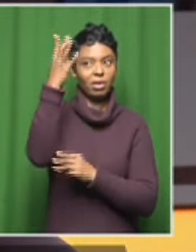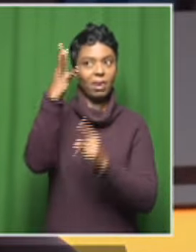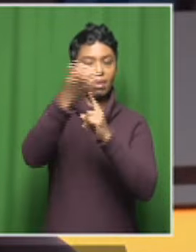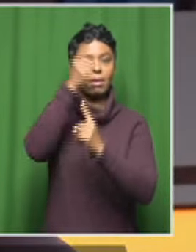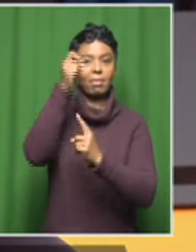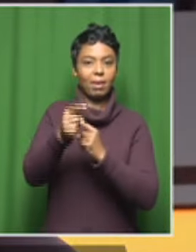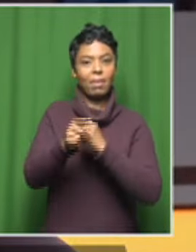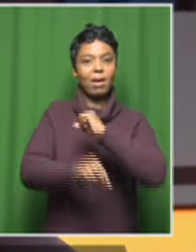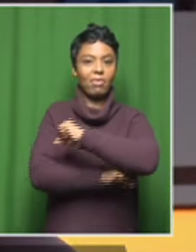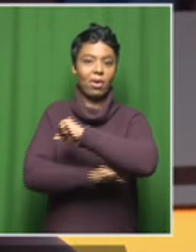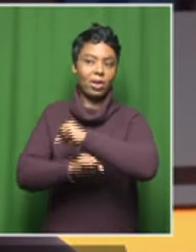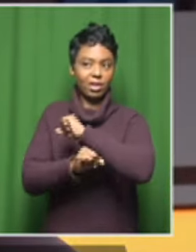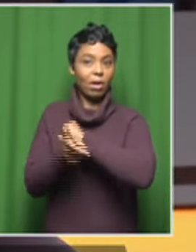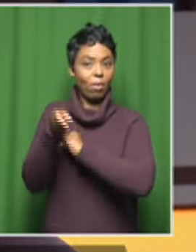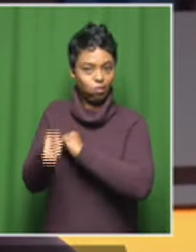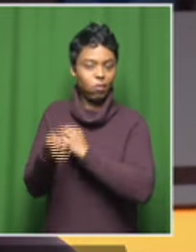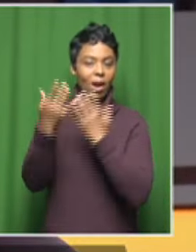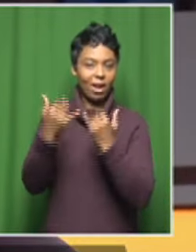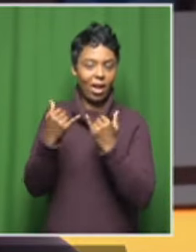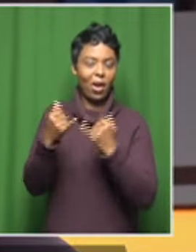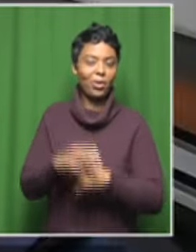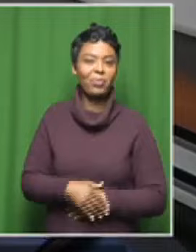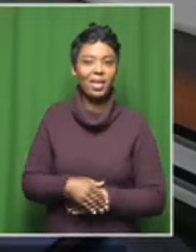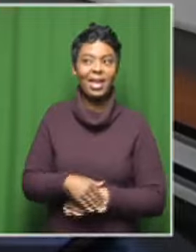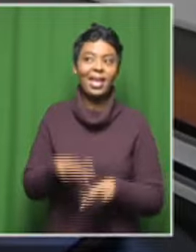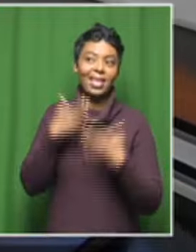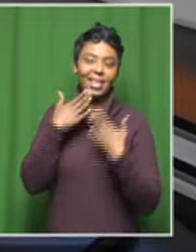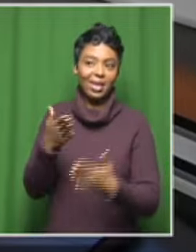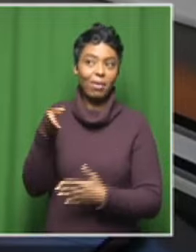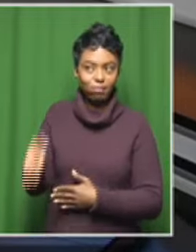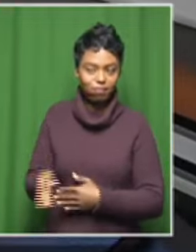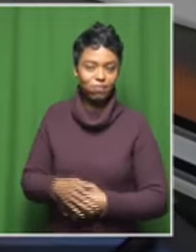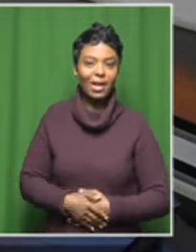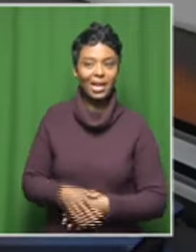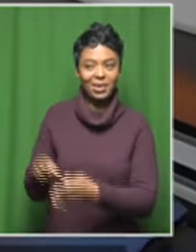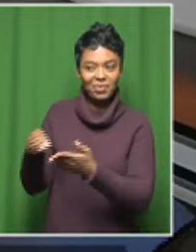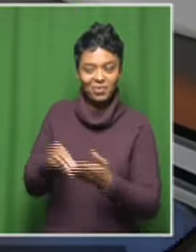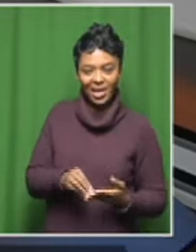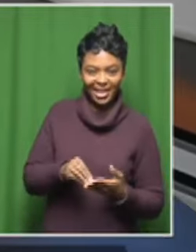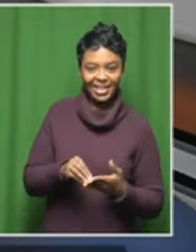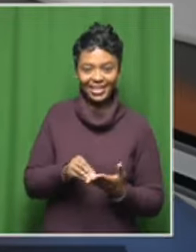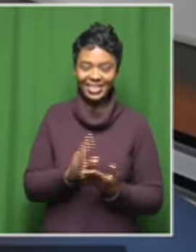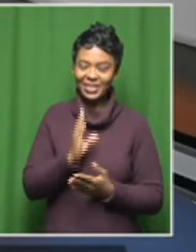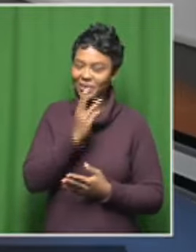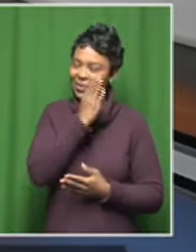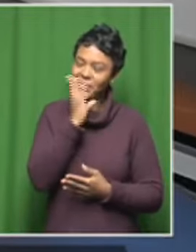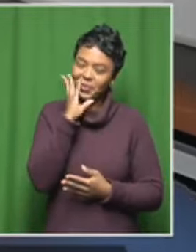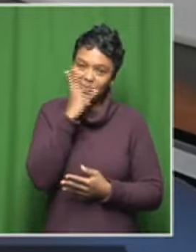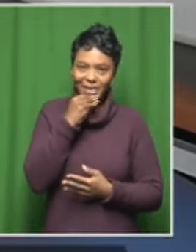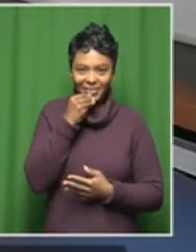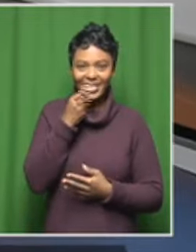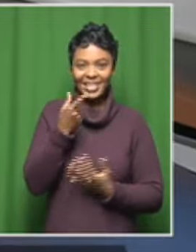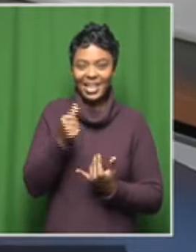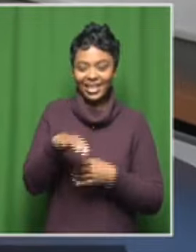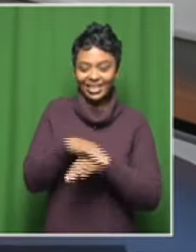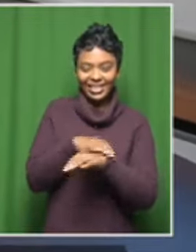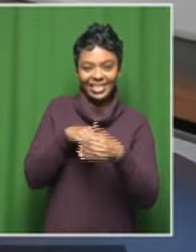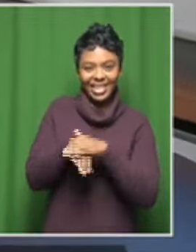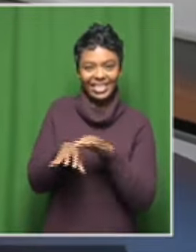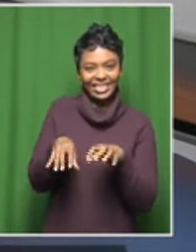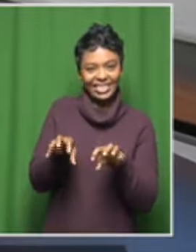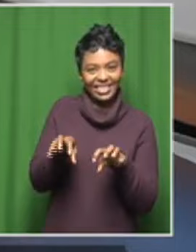in and thanks for bringing your little creature slippers. There's no other way I can describe them. We've got a panda bear, we've got I think this is a